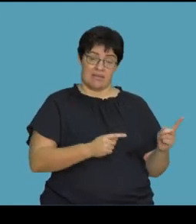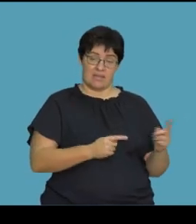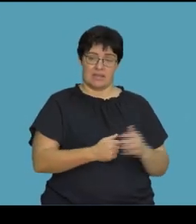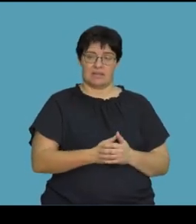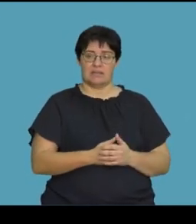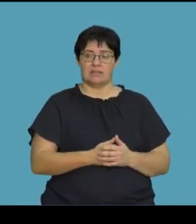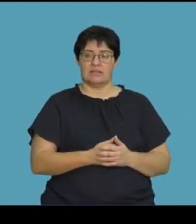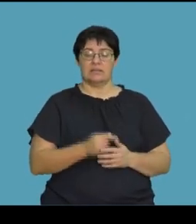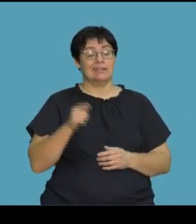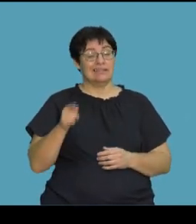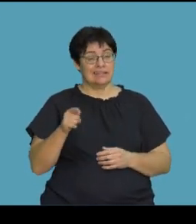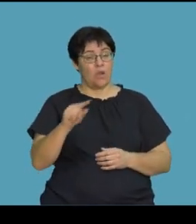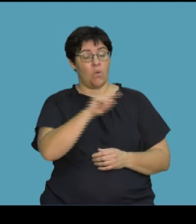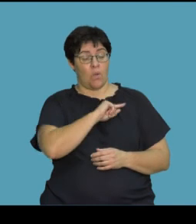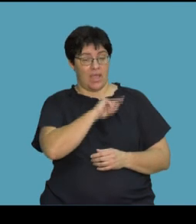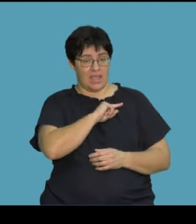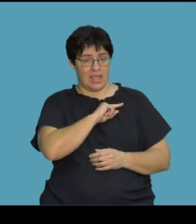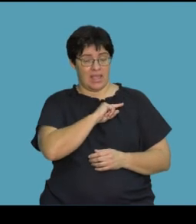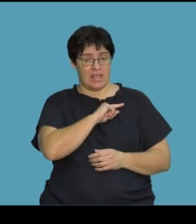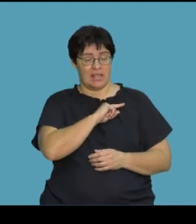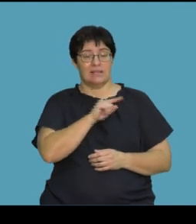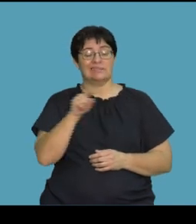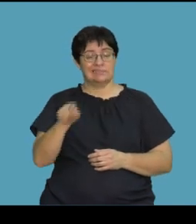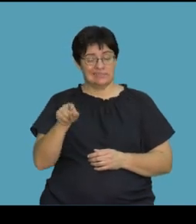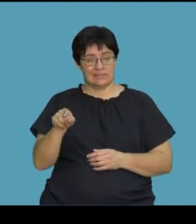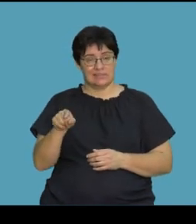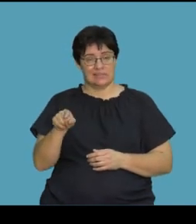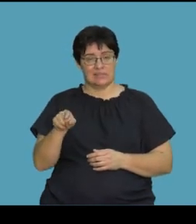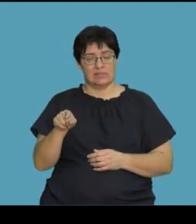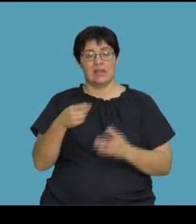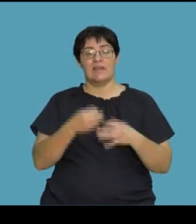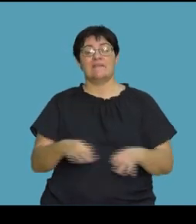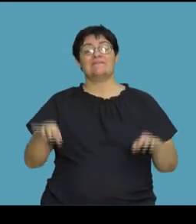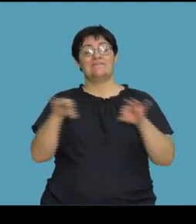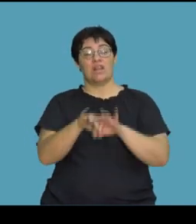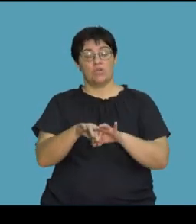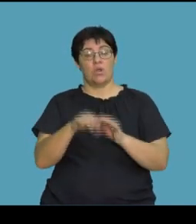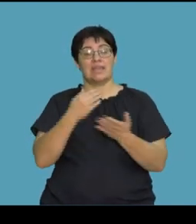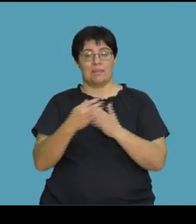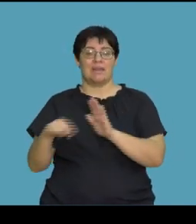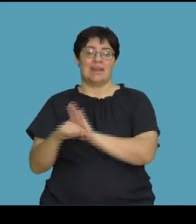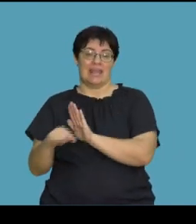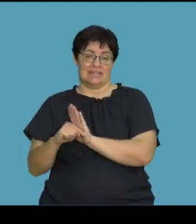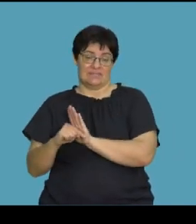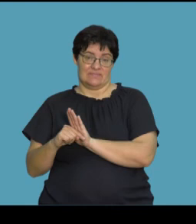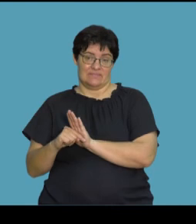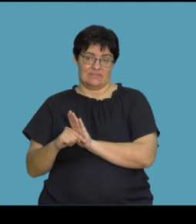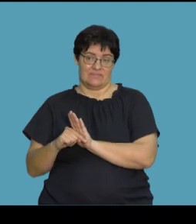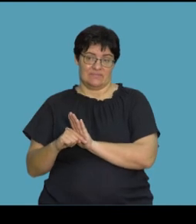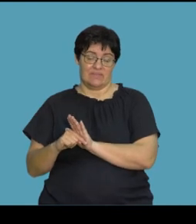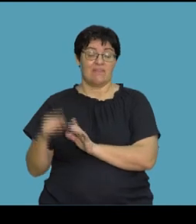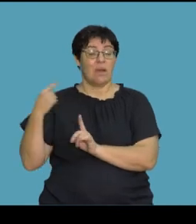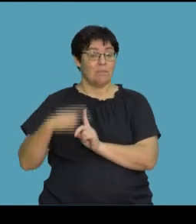we go back here, I said the reason why this is defined is because the value of x can be a negative